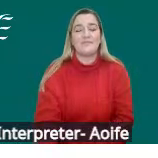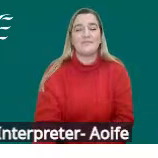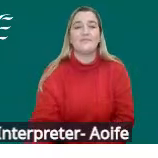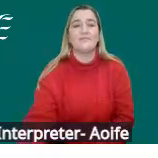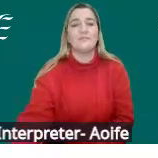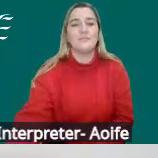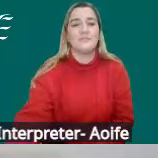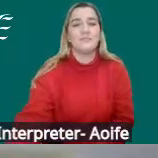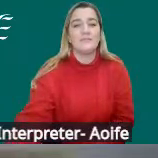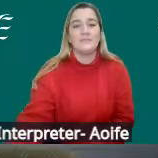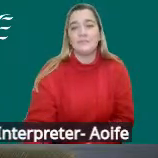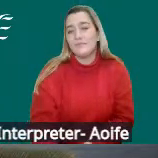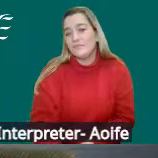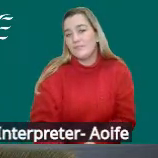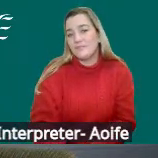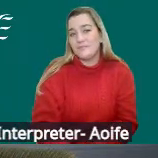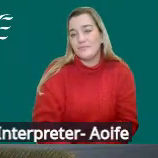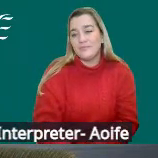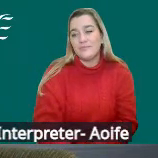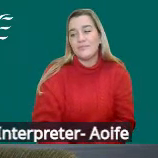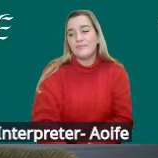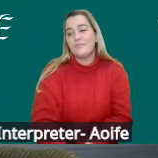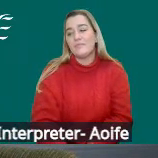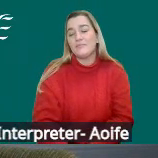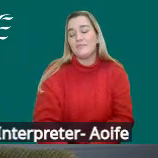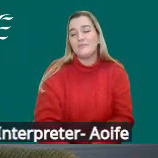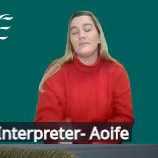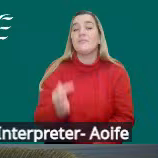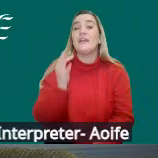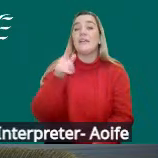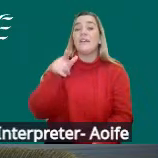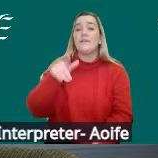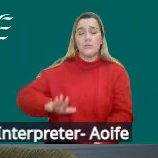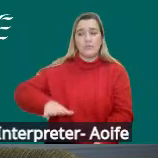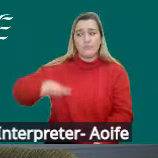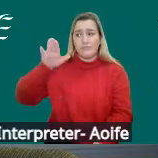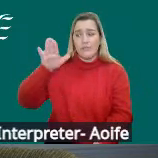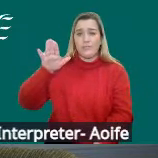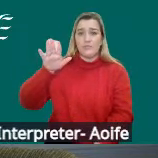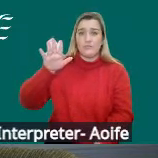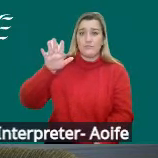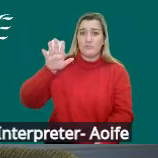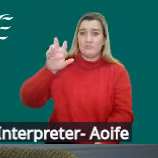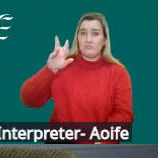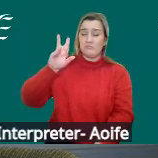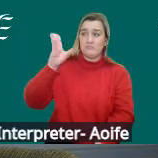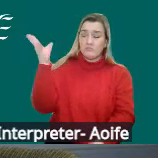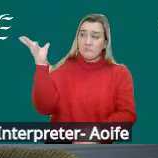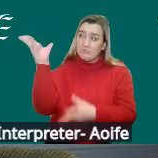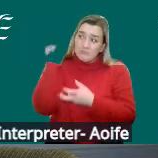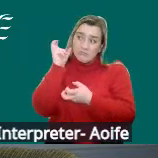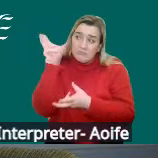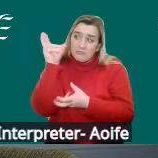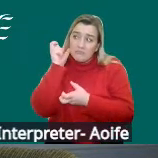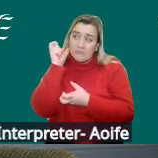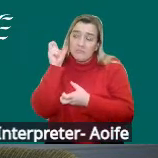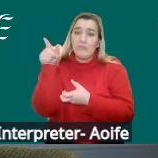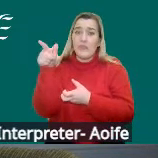And again, like I said, I suppose if you grew up hearing that conversation, then you'd feel